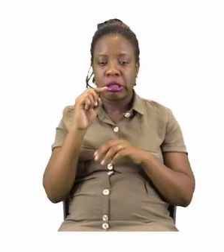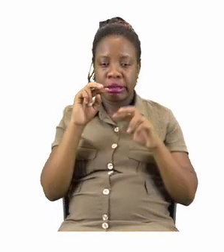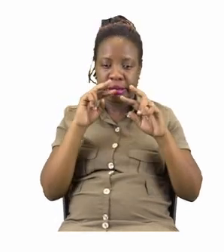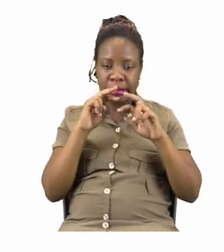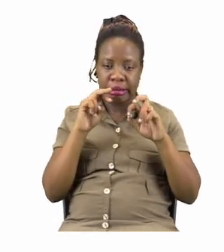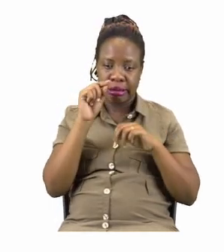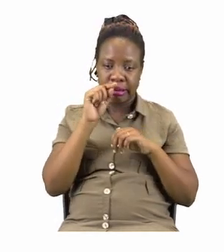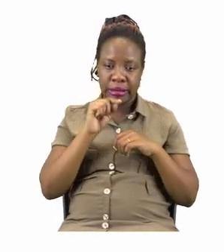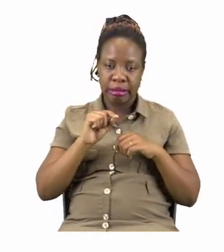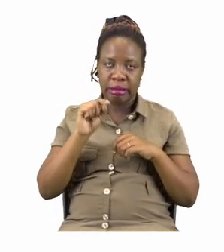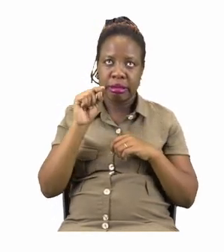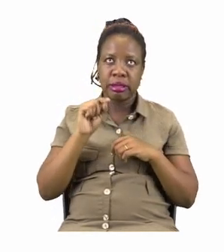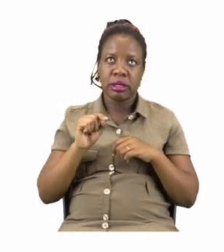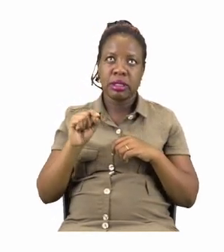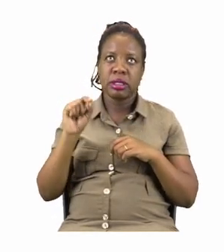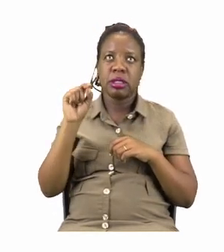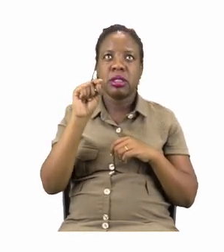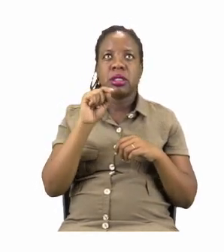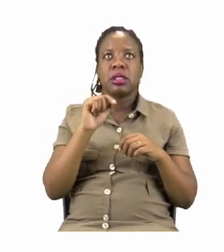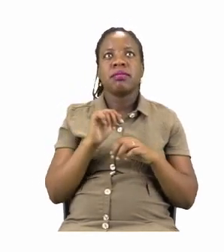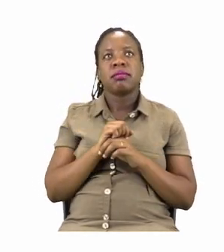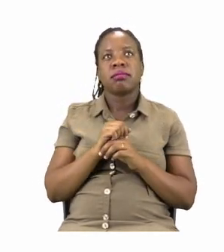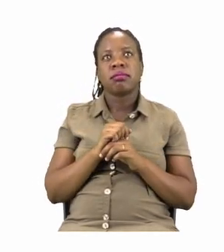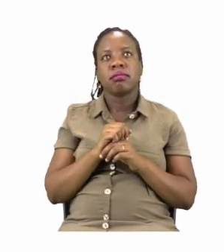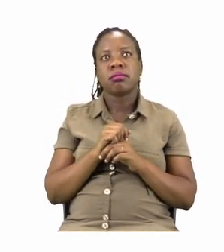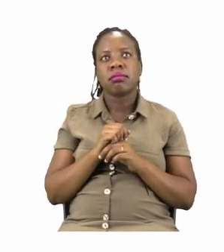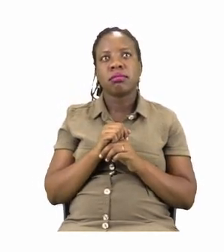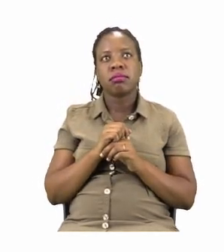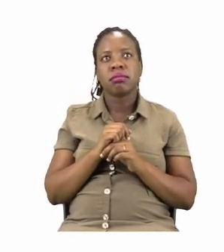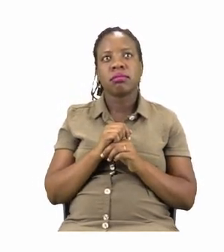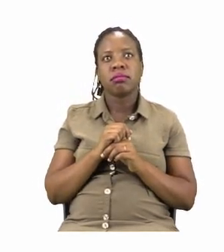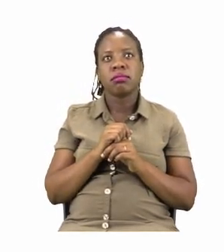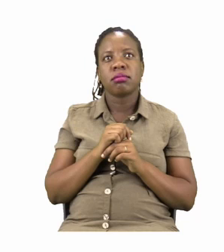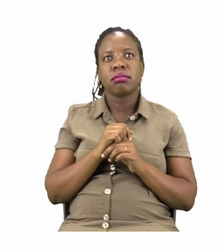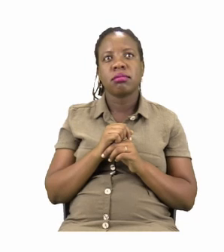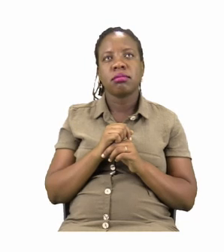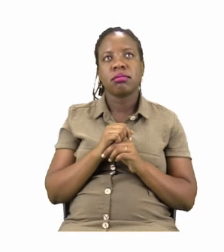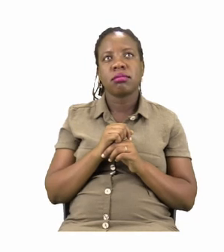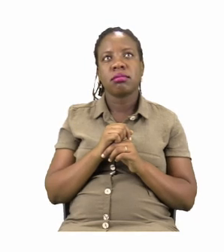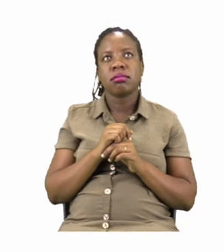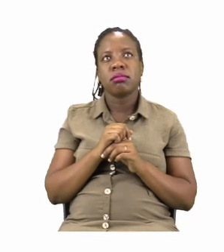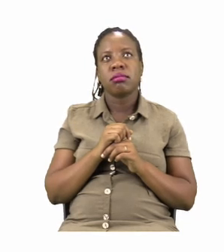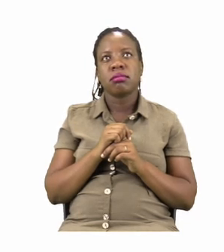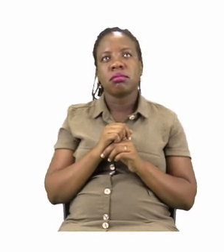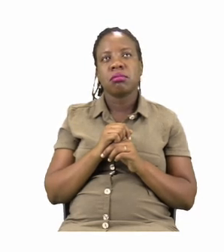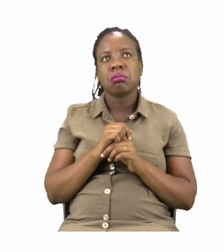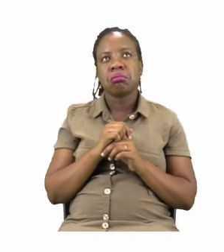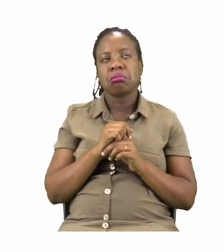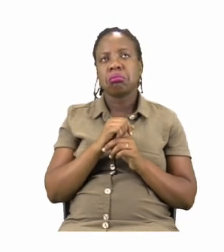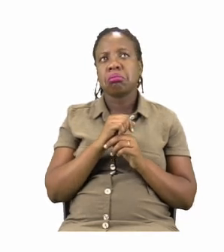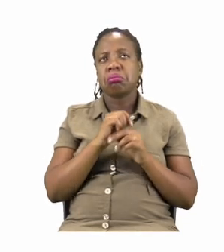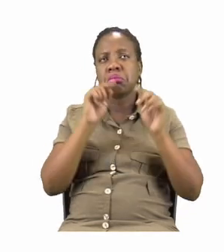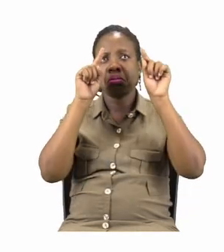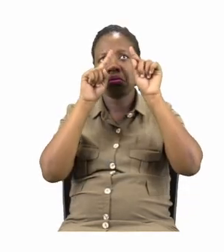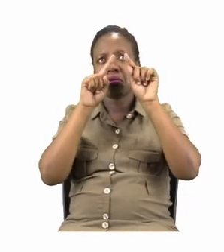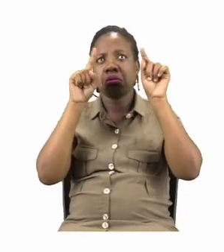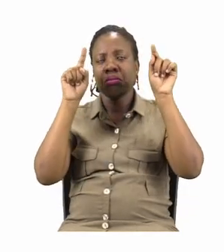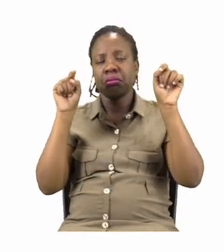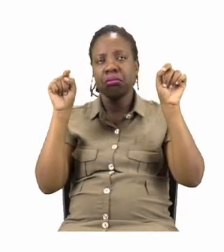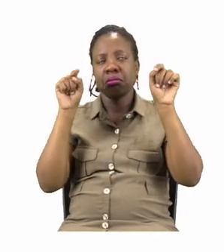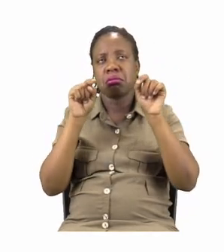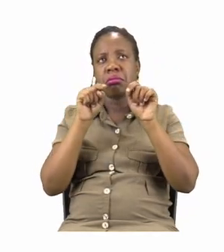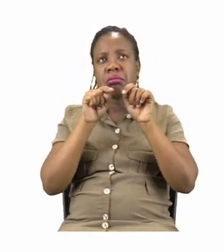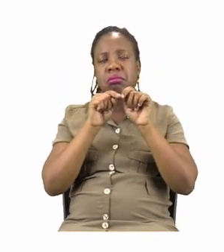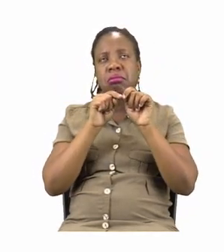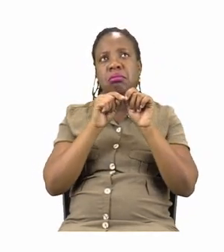A digraph you get when you put the letter A and the letter Y together.